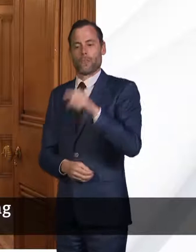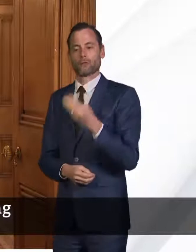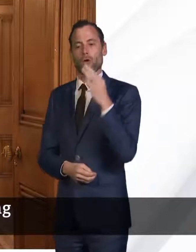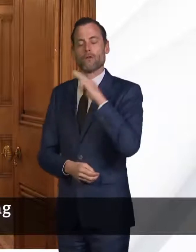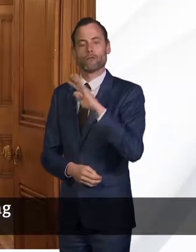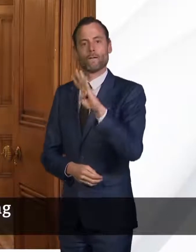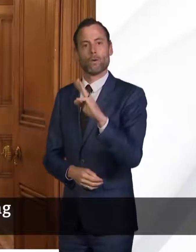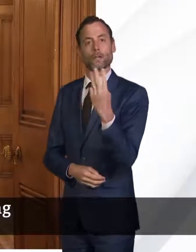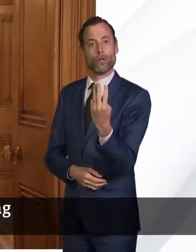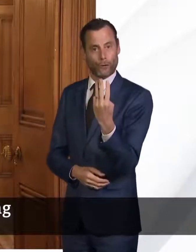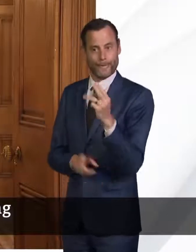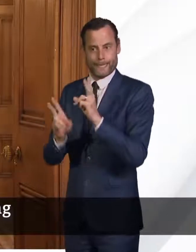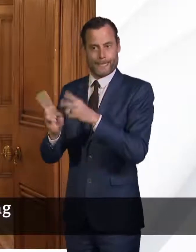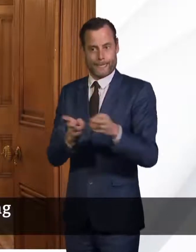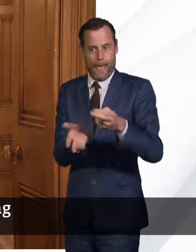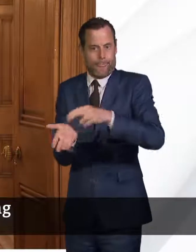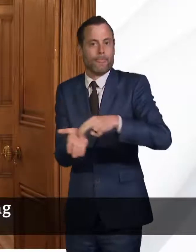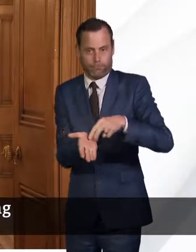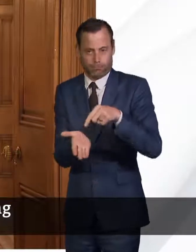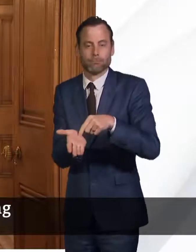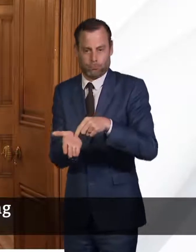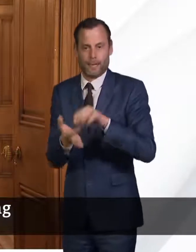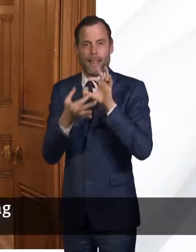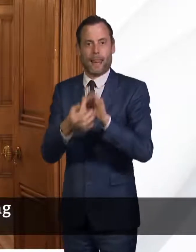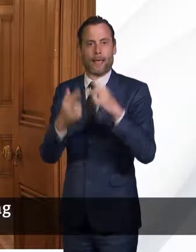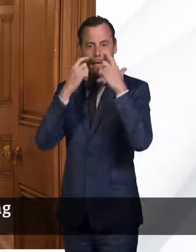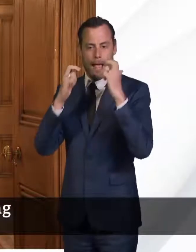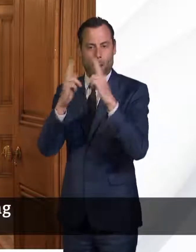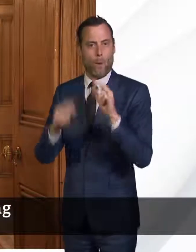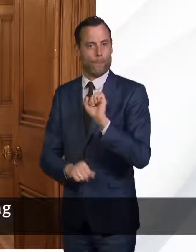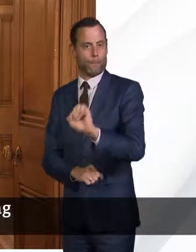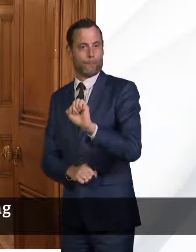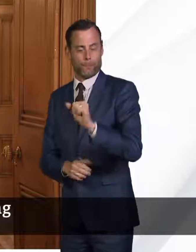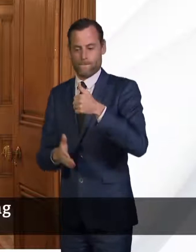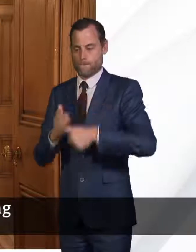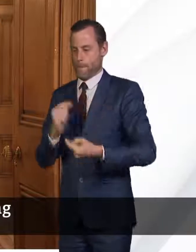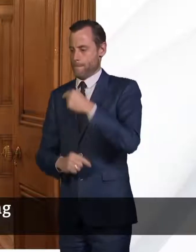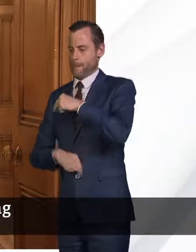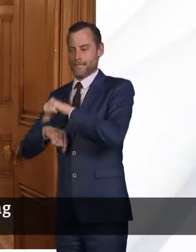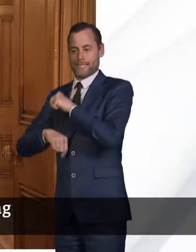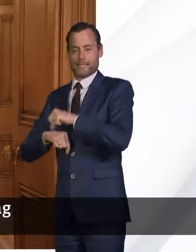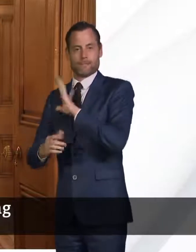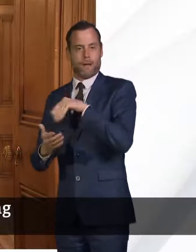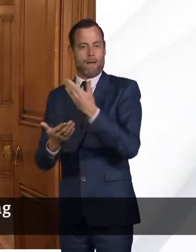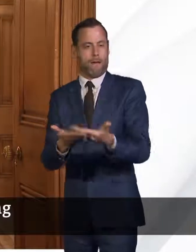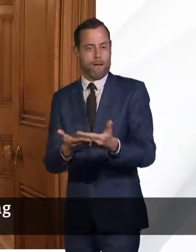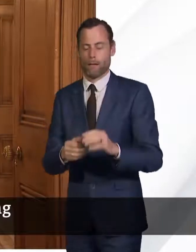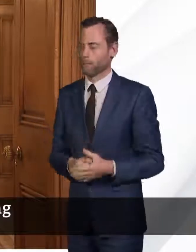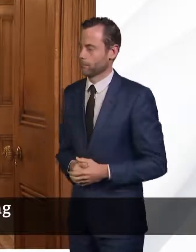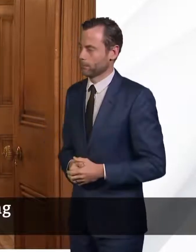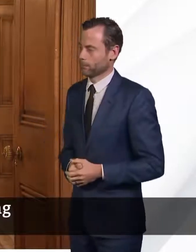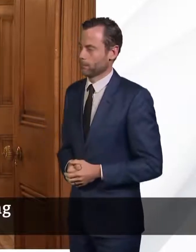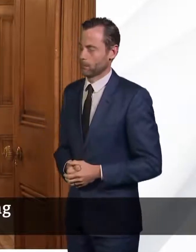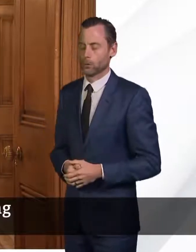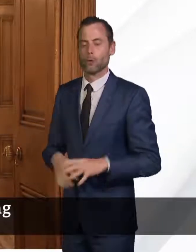4,343 notified deaths in care homes since Easter. The proportion of coronavirus deaths in